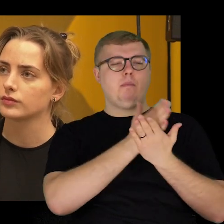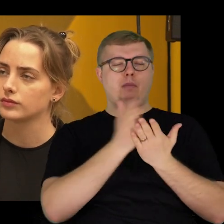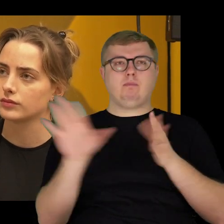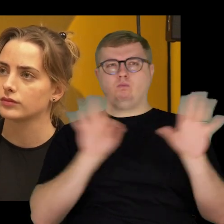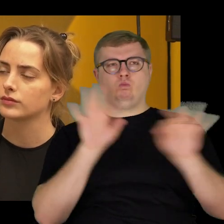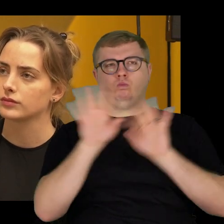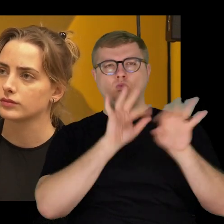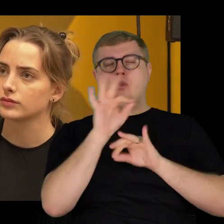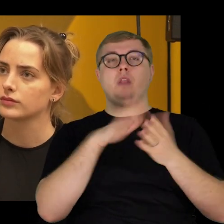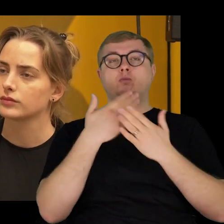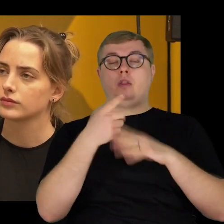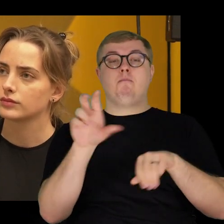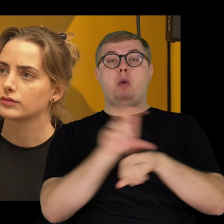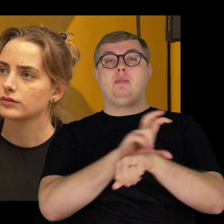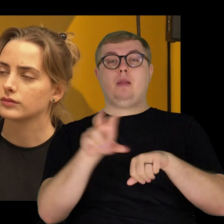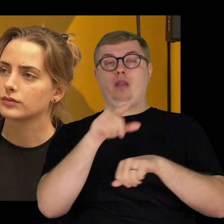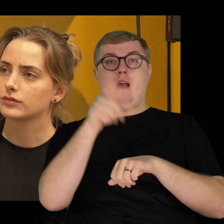Berlin, the technical university where we are,